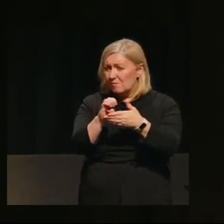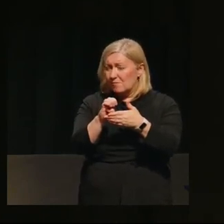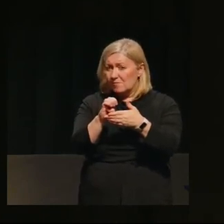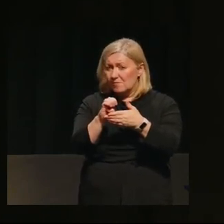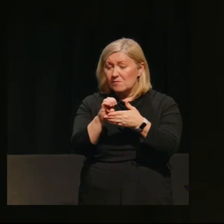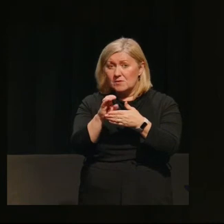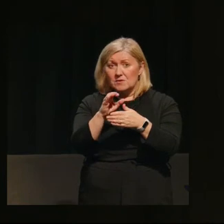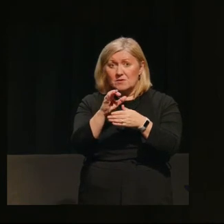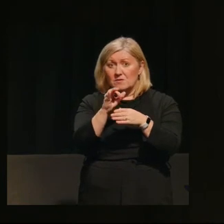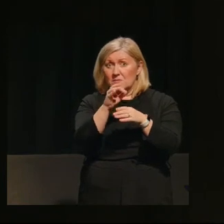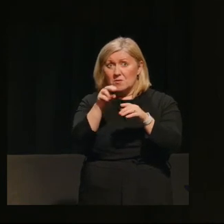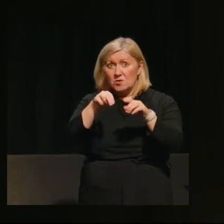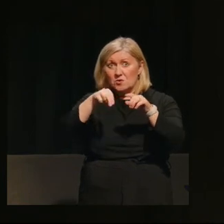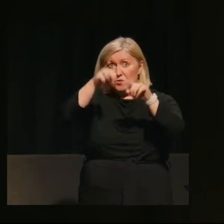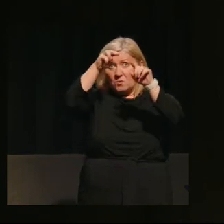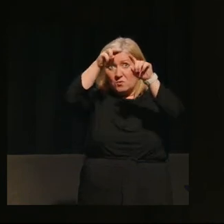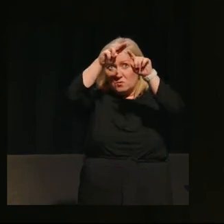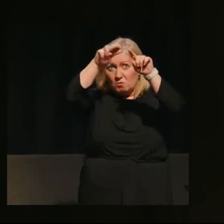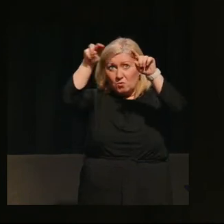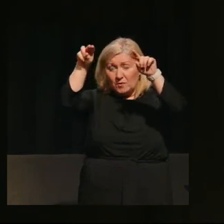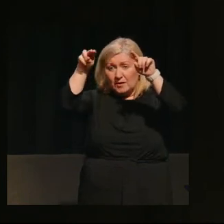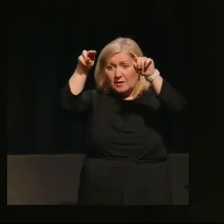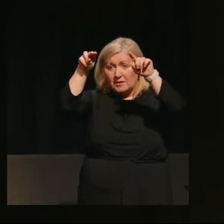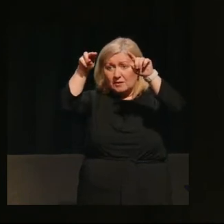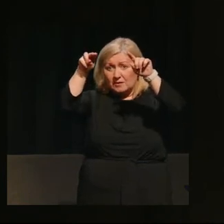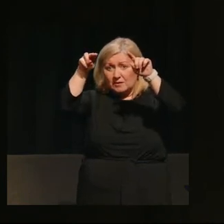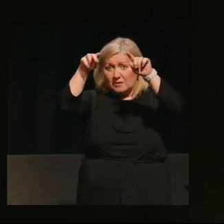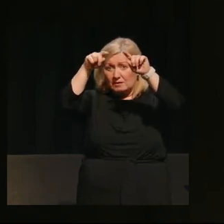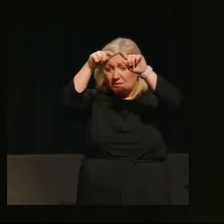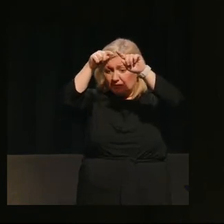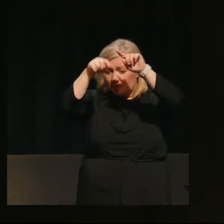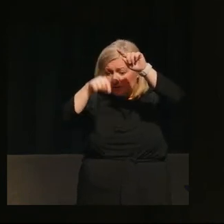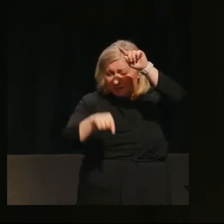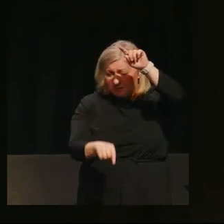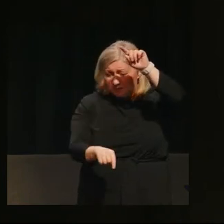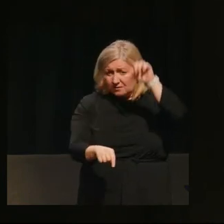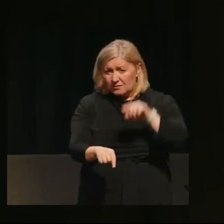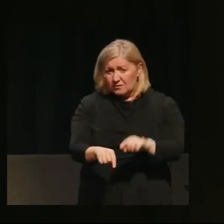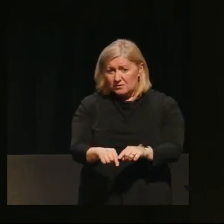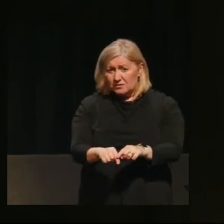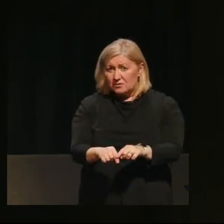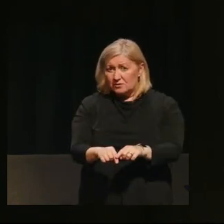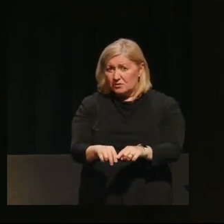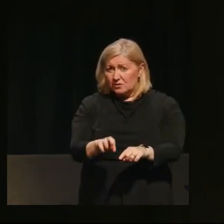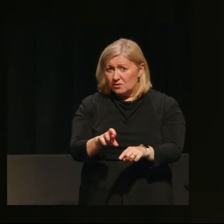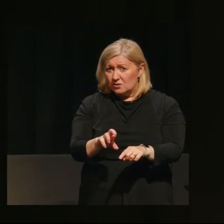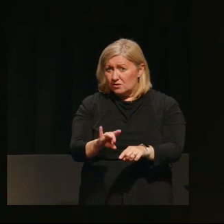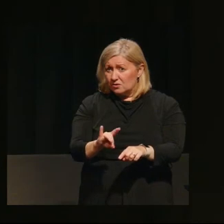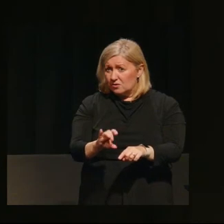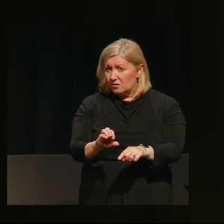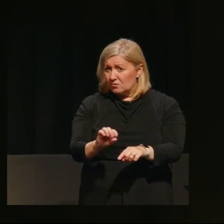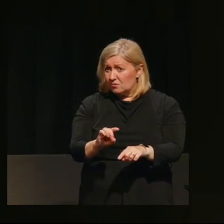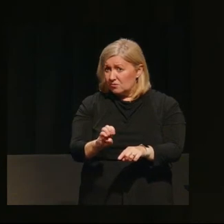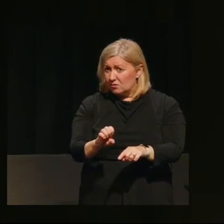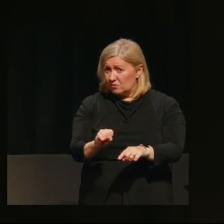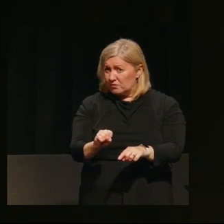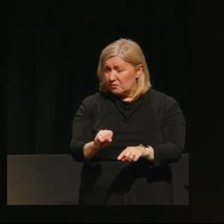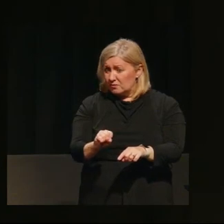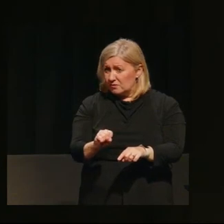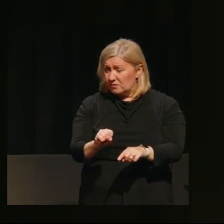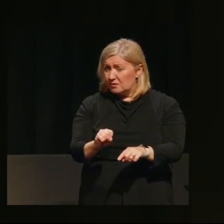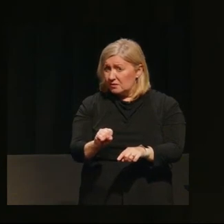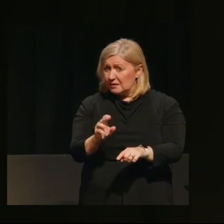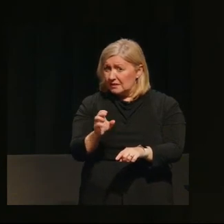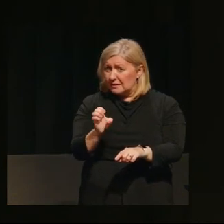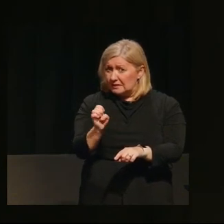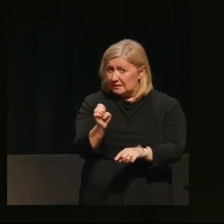Stretching as far north as Norway, as far south as Rhodes, as far east